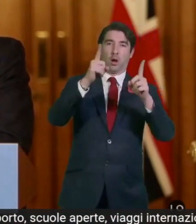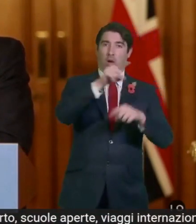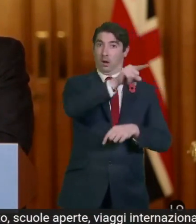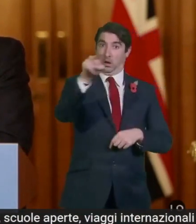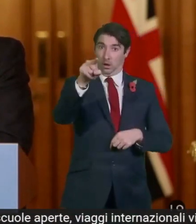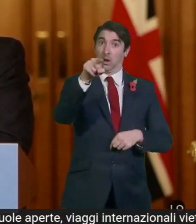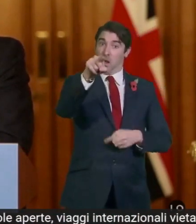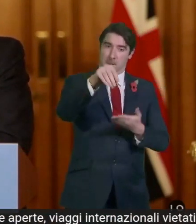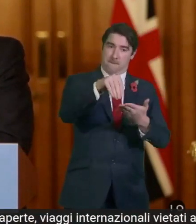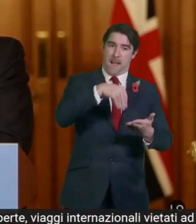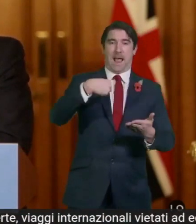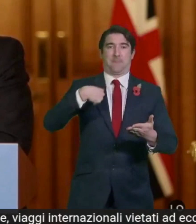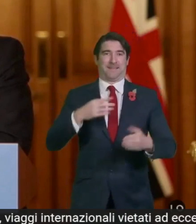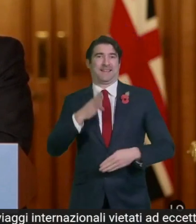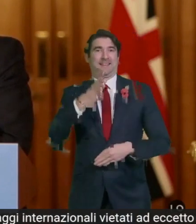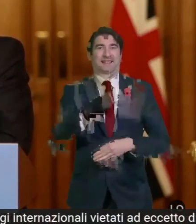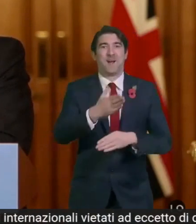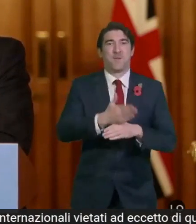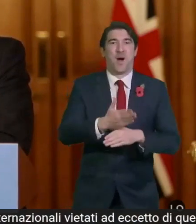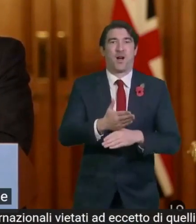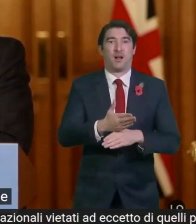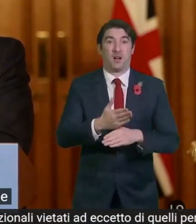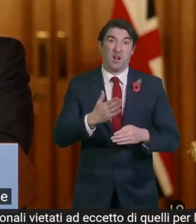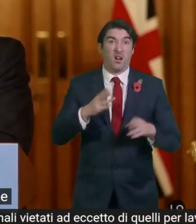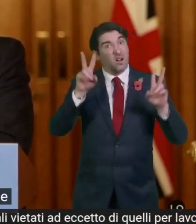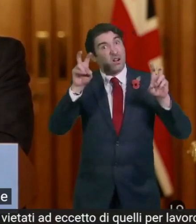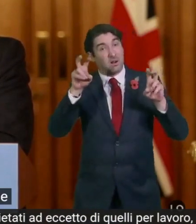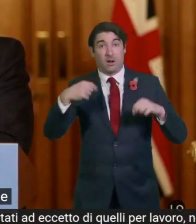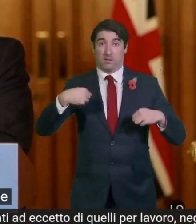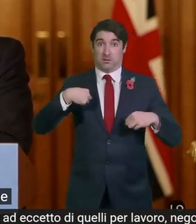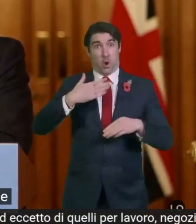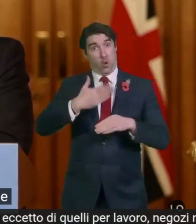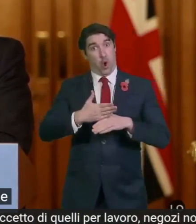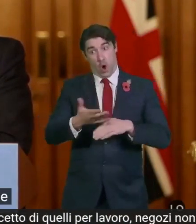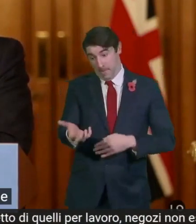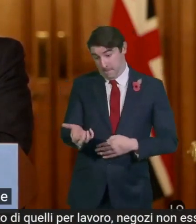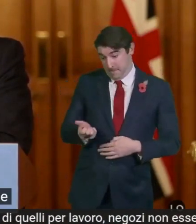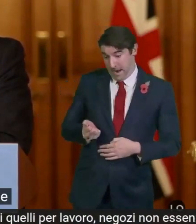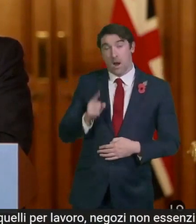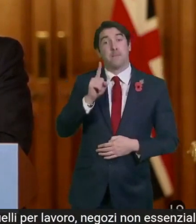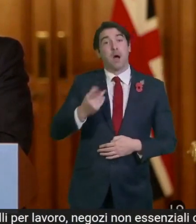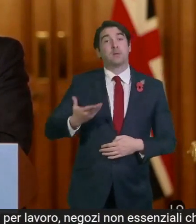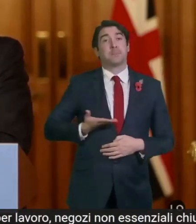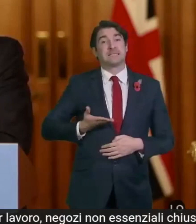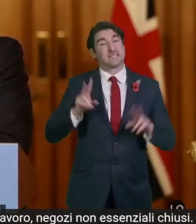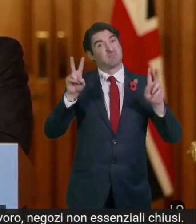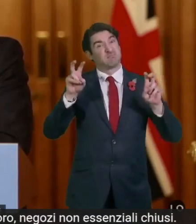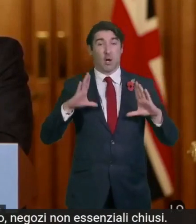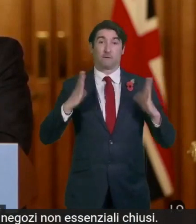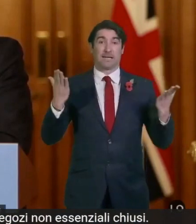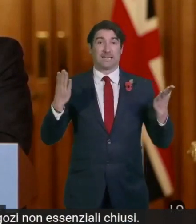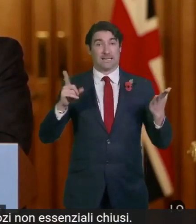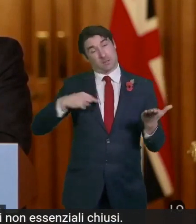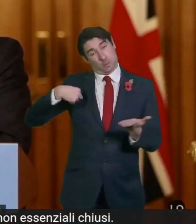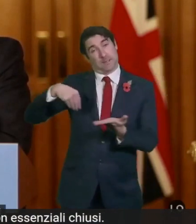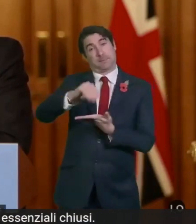wage, and we hope that will be effective in what will unquestionably be tough